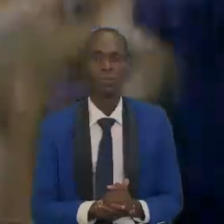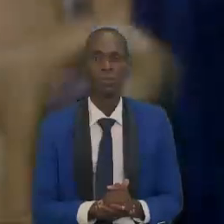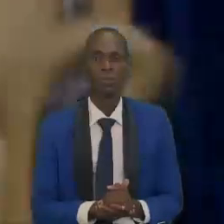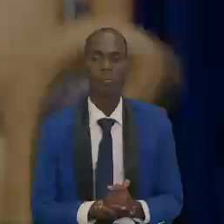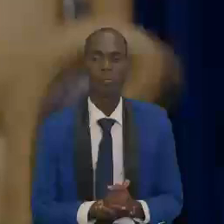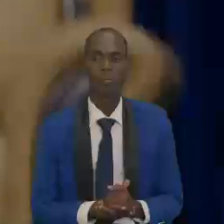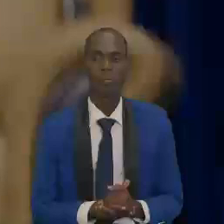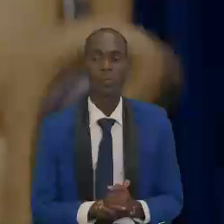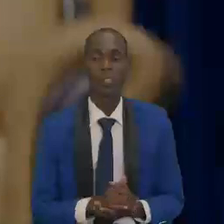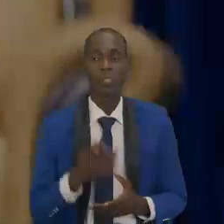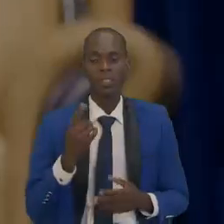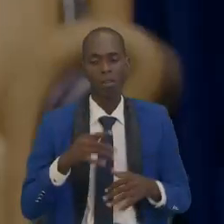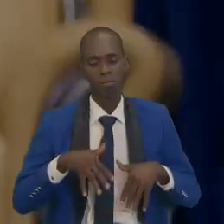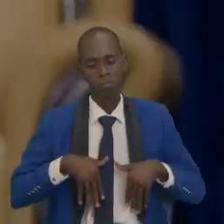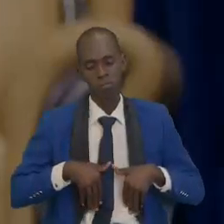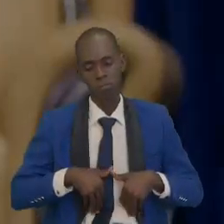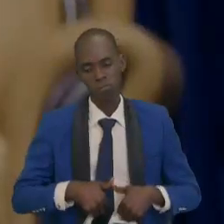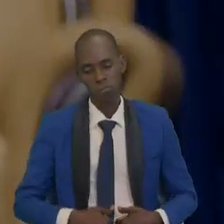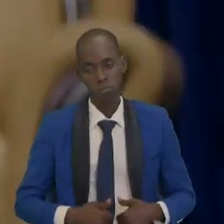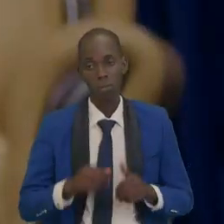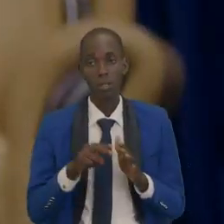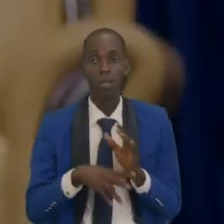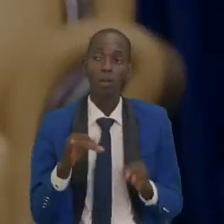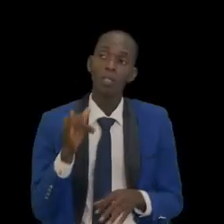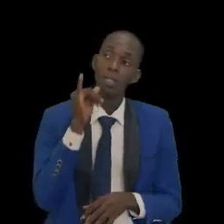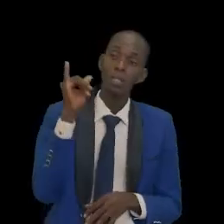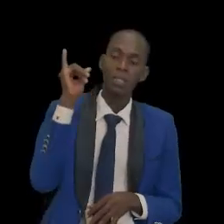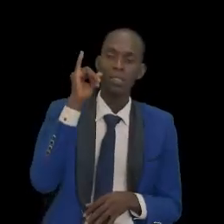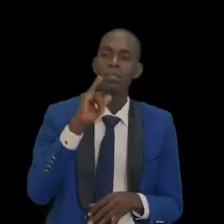the tiredness of yesterday is gone